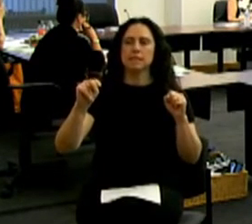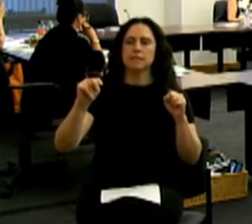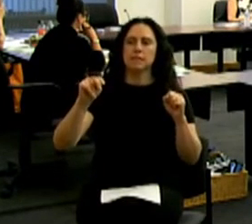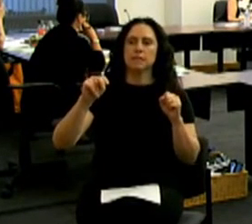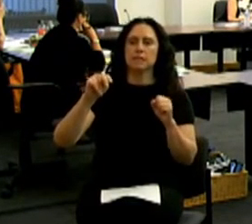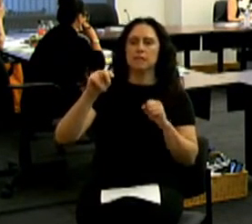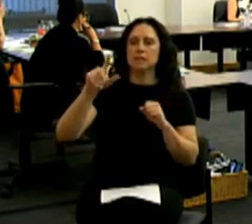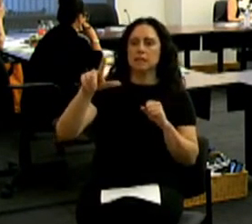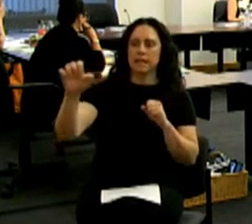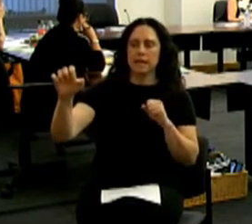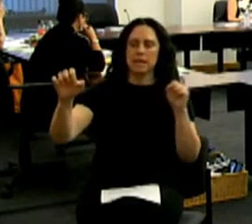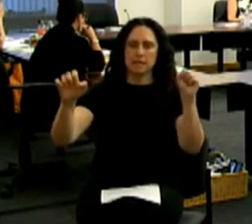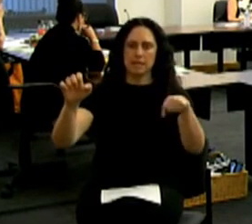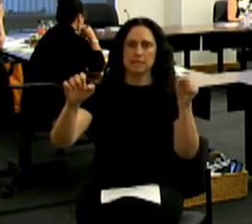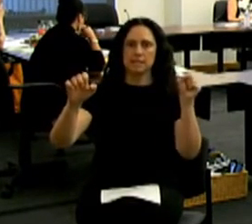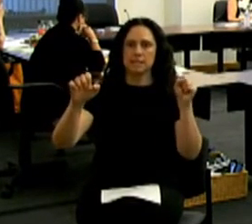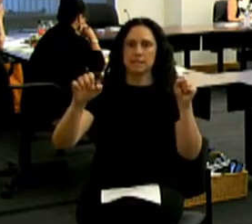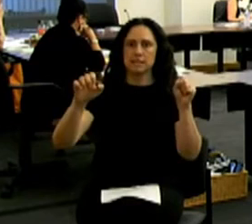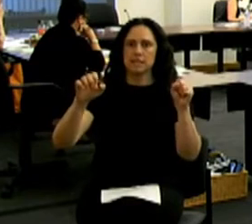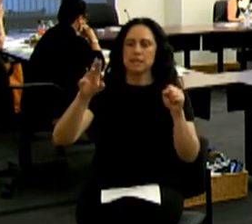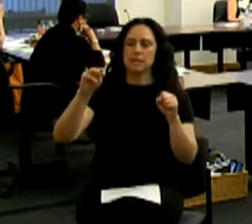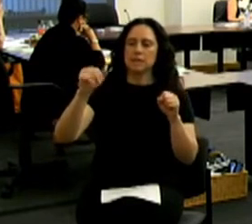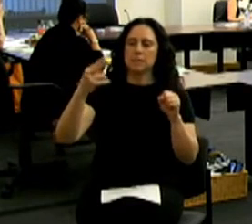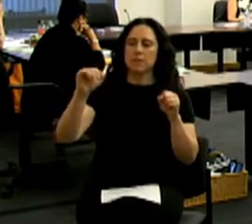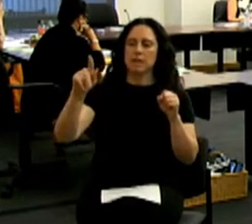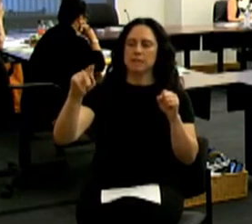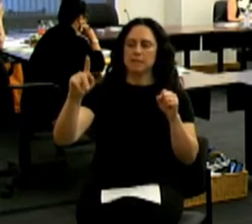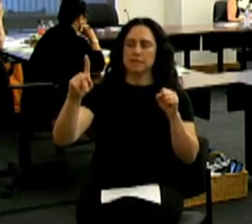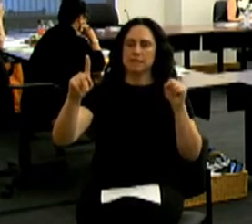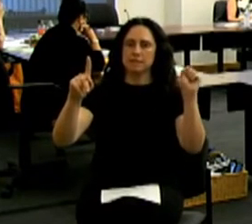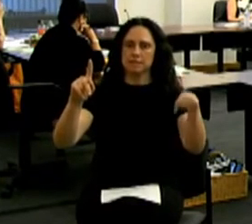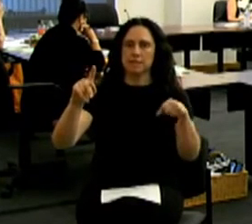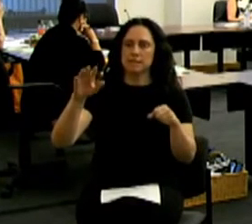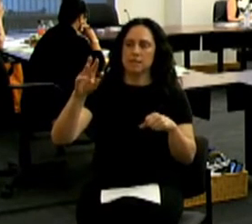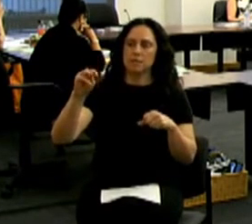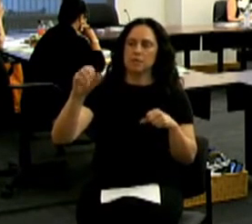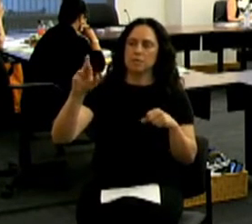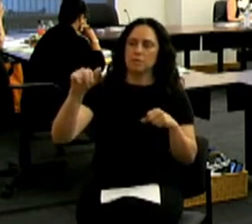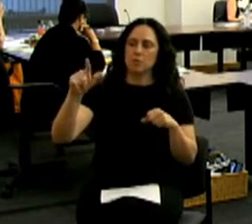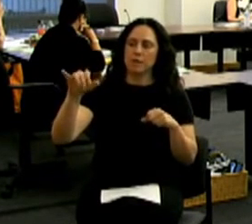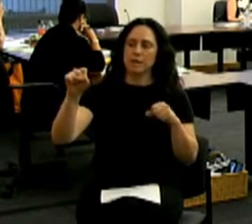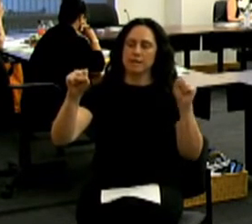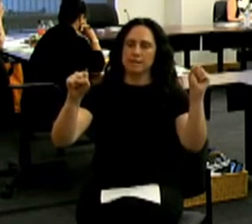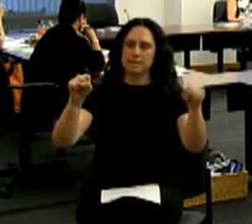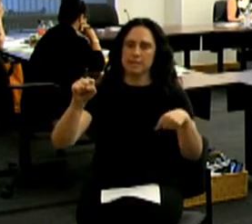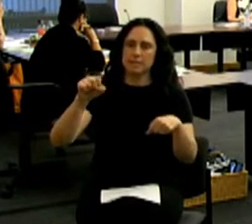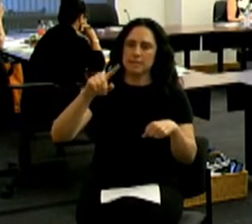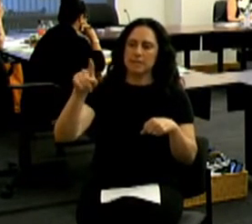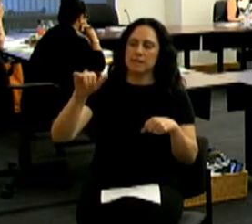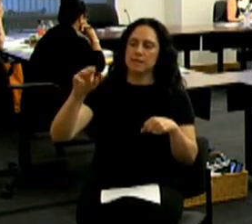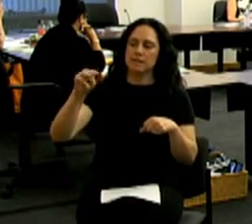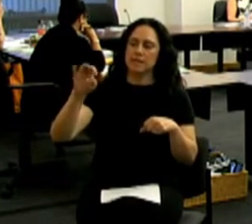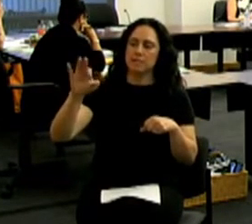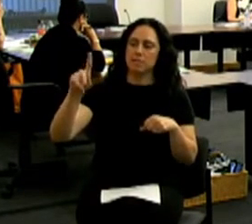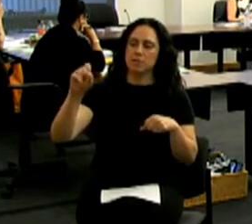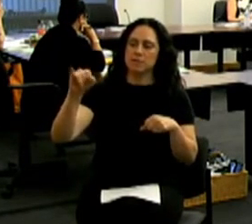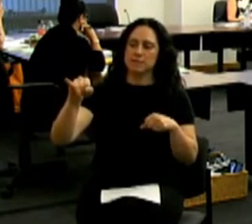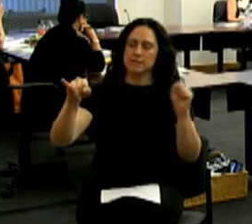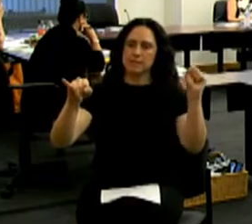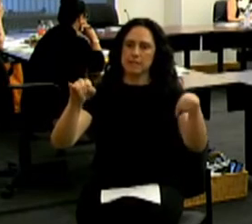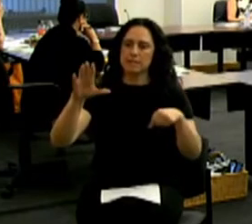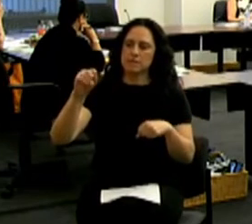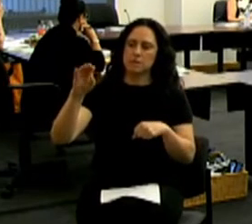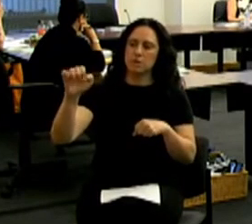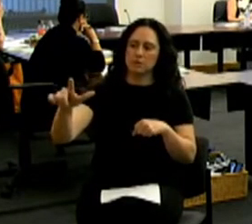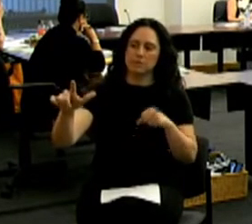Yes. Trustee Lee? Yes. Trustee Mahalik? Yes. Trustee Morales? Yes. Trustee Stamborski? Yes. And Trustee